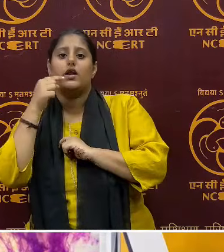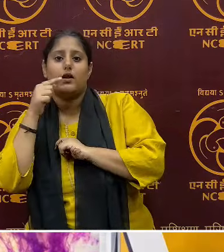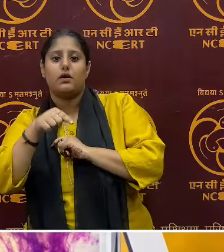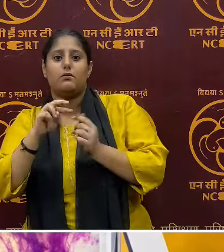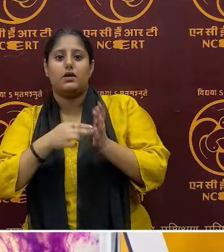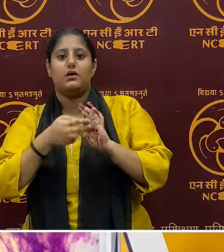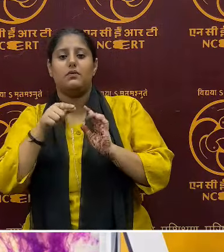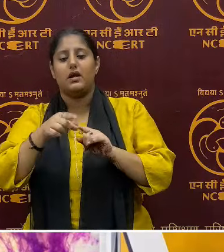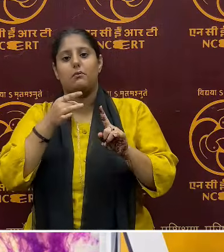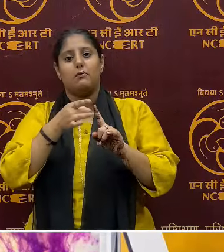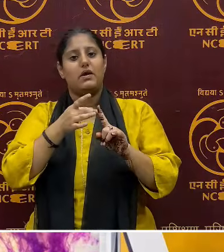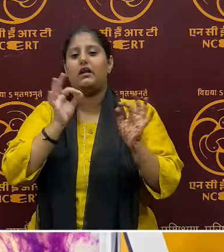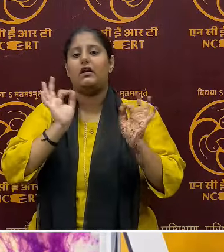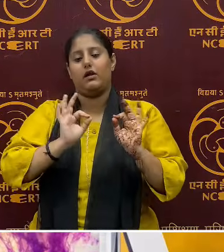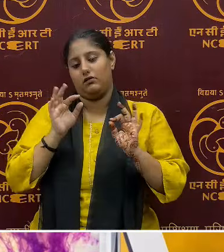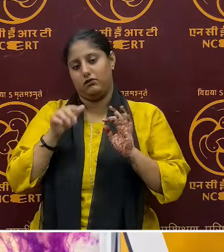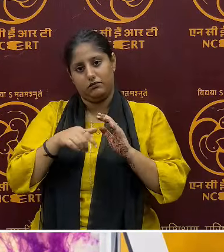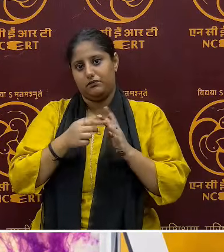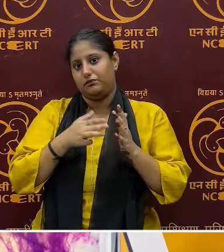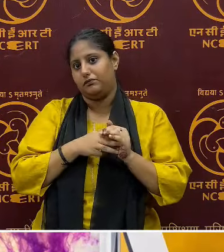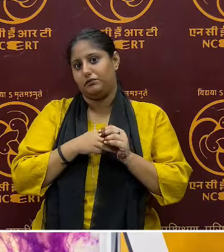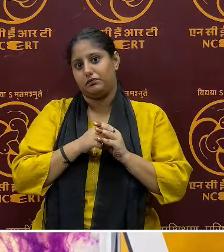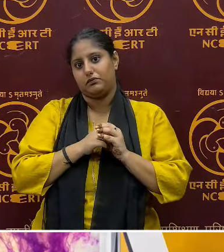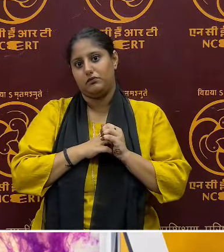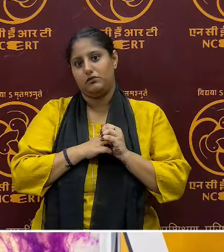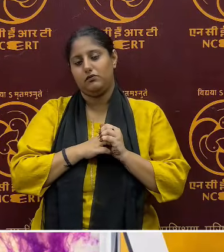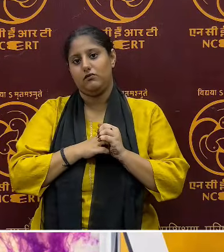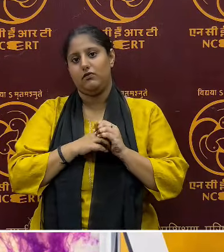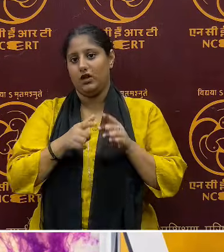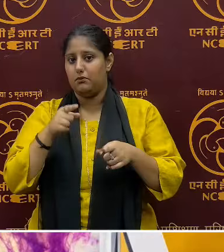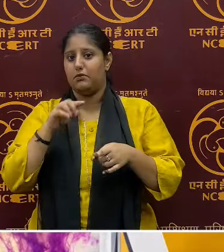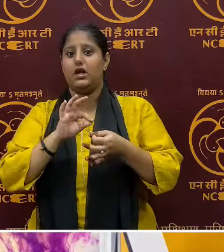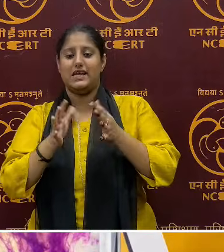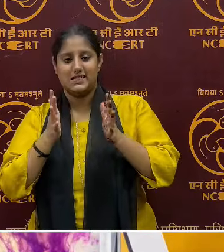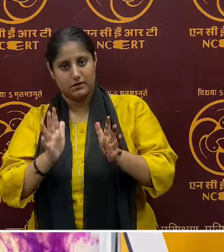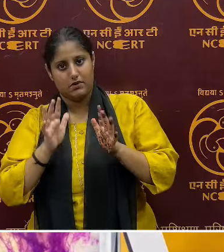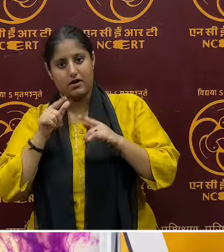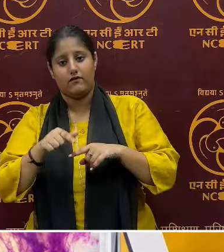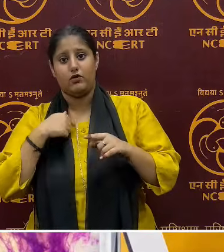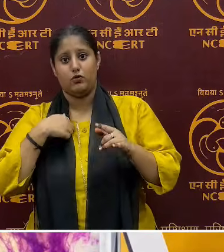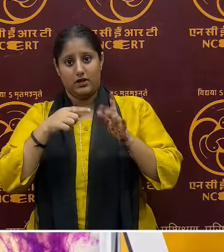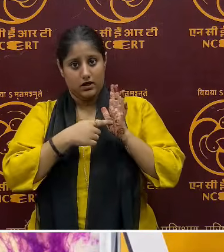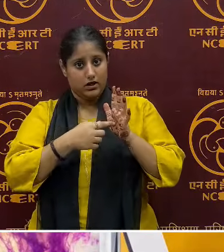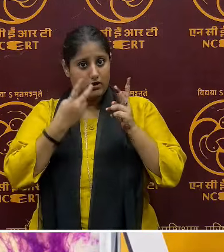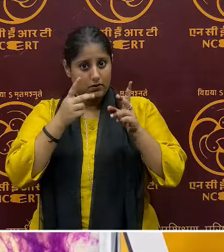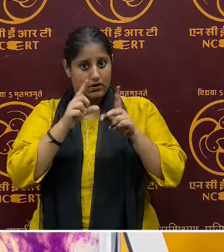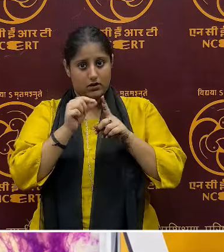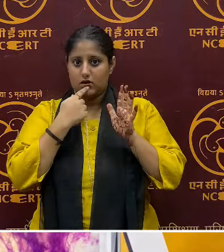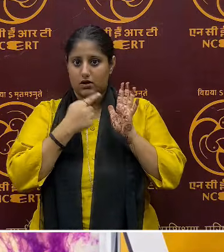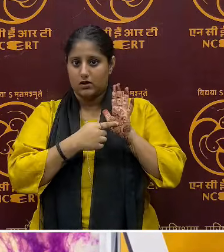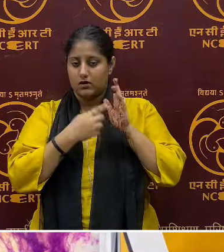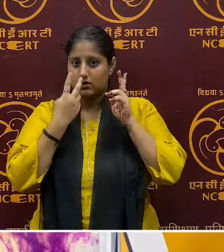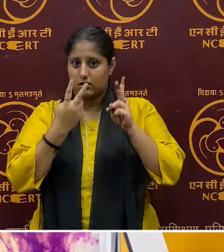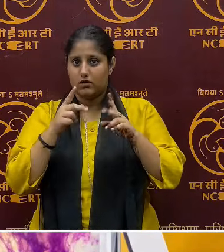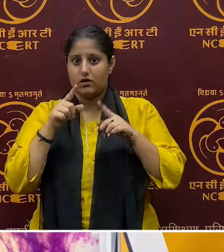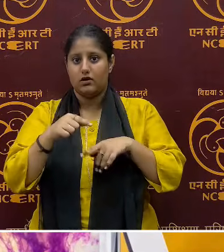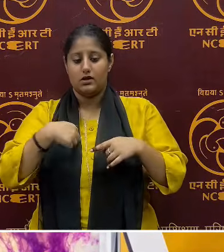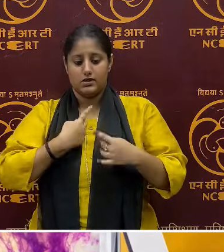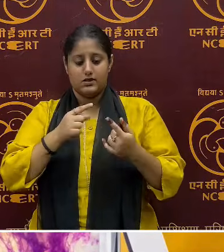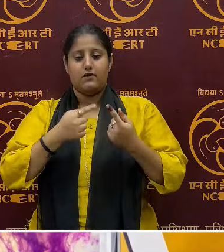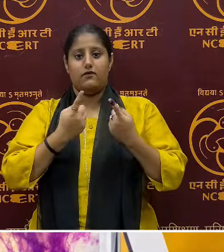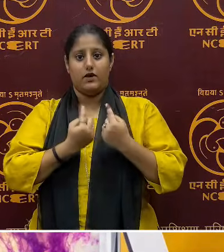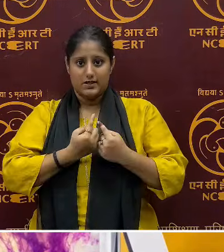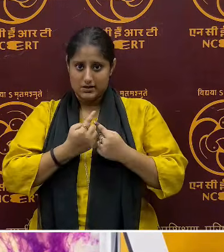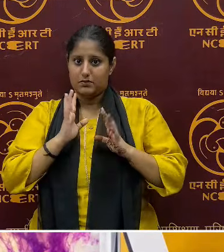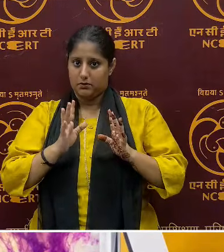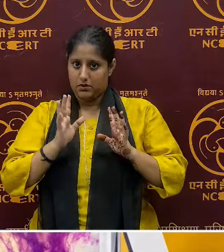non-metallic oxides, which is acidic in nature. So after performing the demonstration, we have to self-evaluate ourselves also.